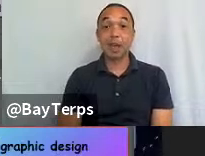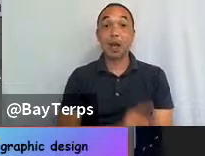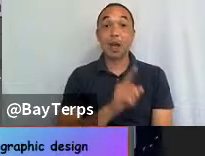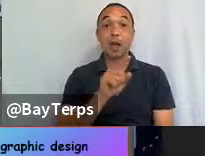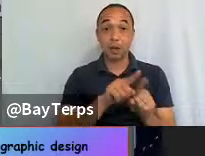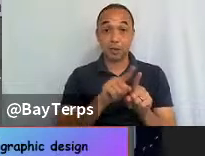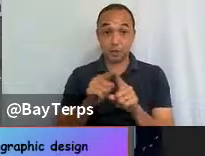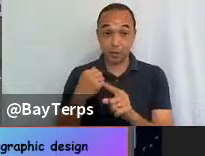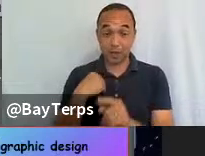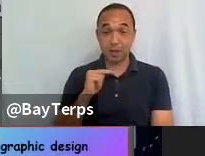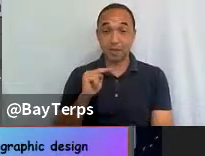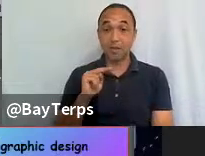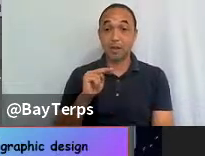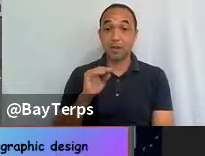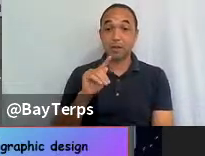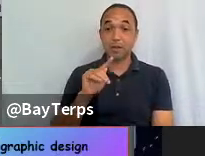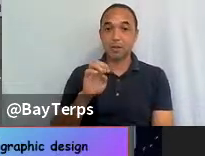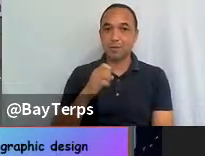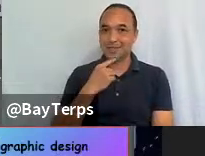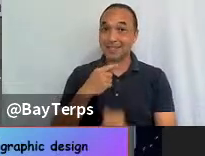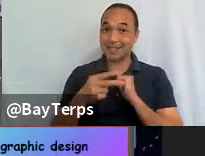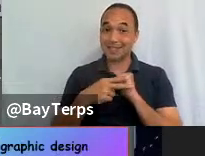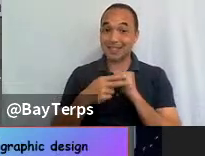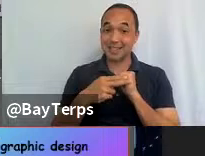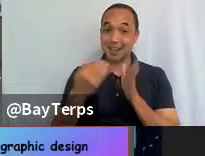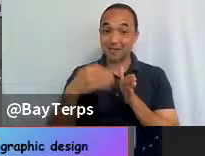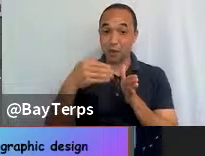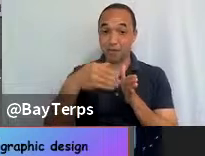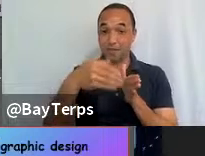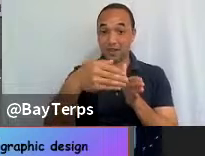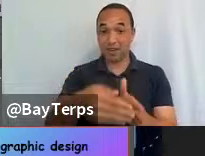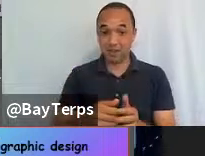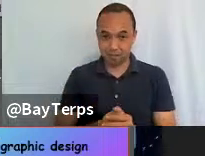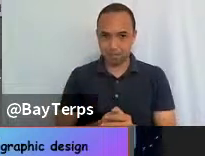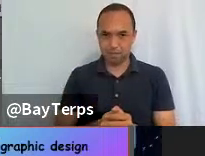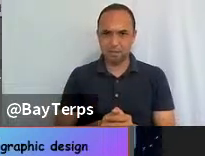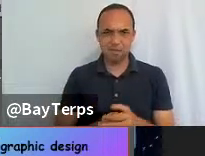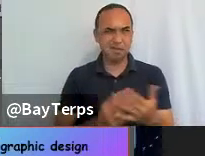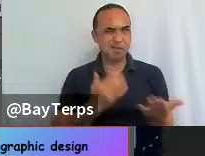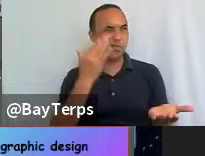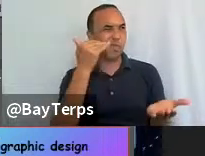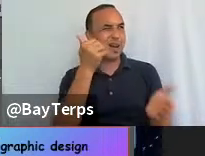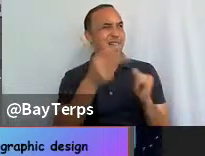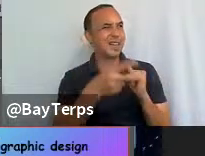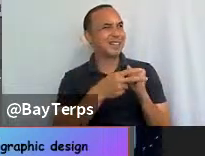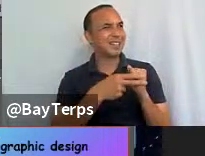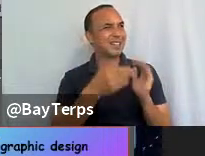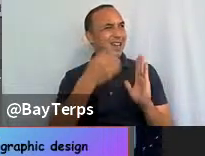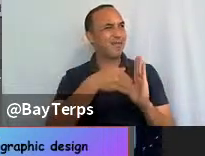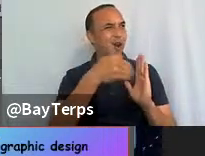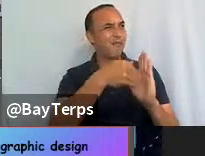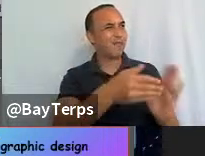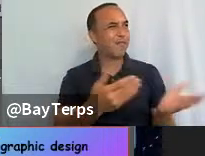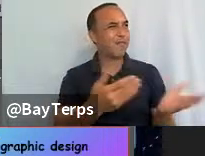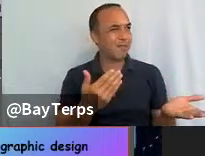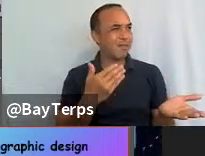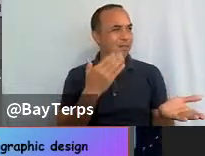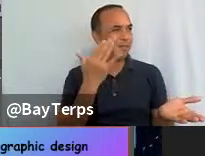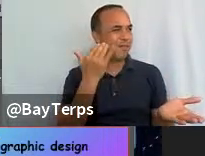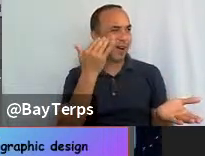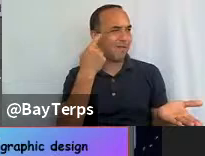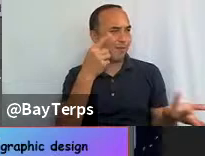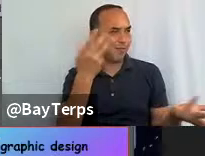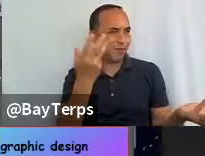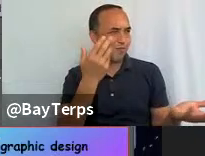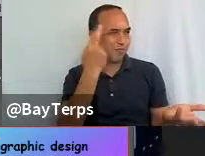here that says save often, which is something. Wait, why would you save often, Riley? What purpose could that possibly